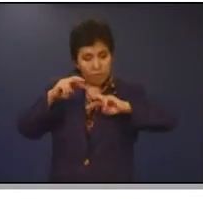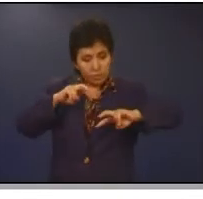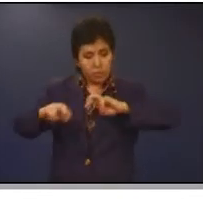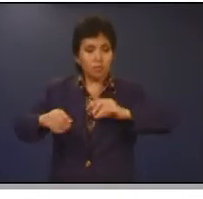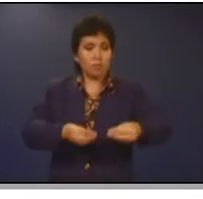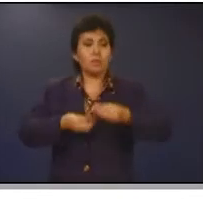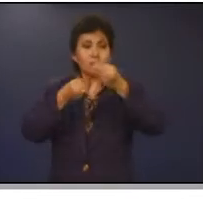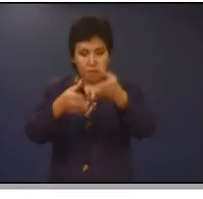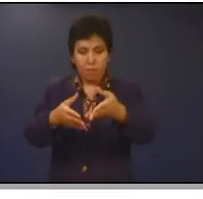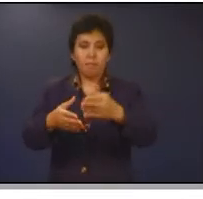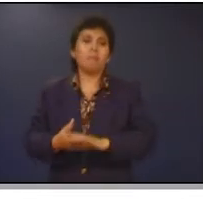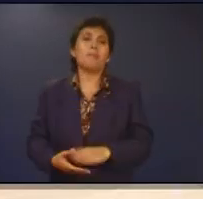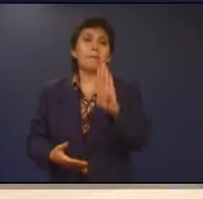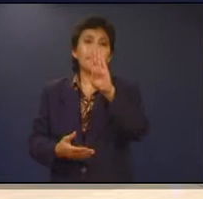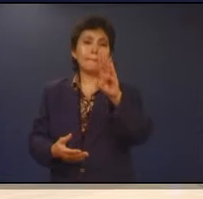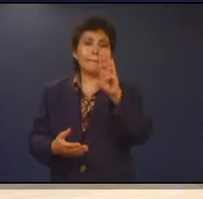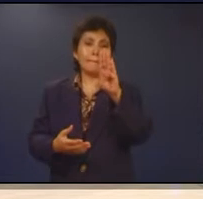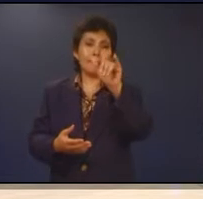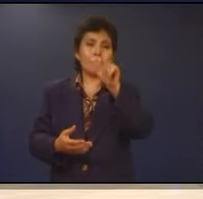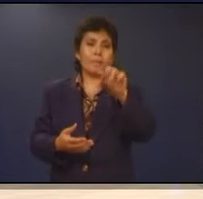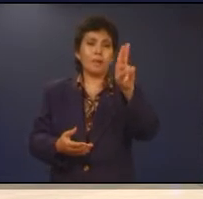self-serving attribution bias.